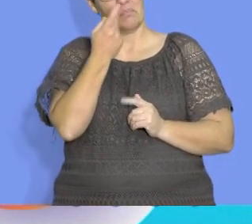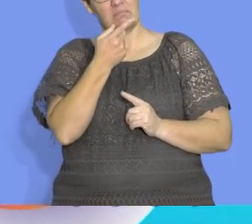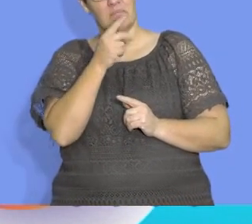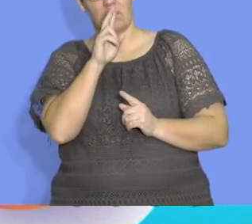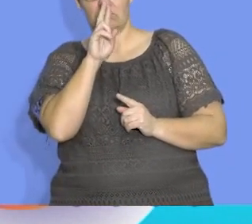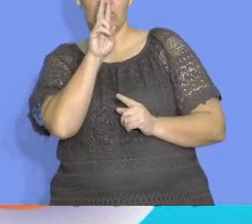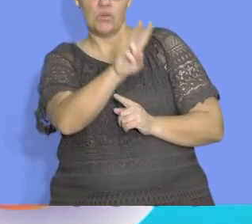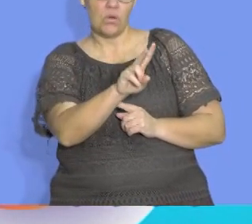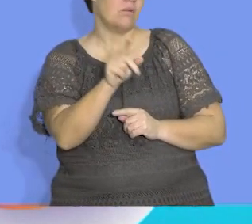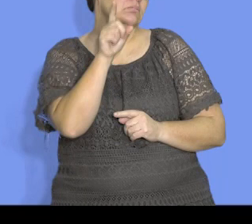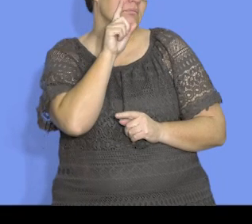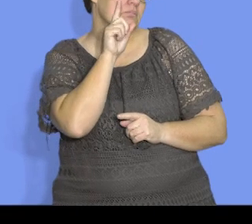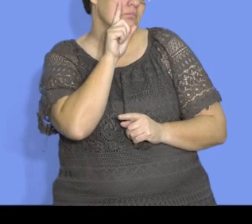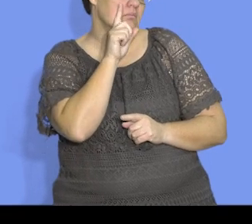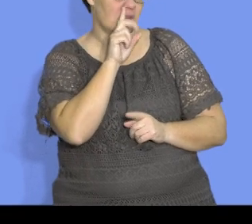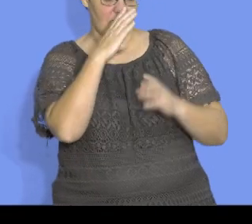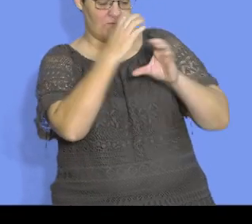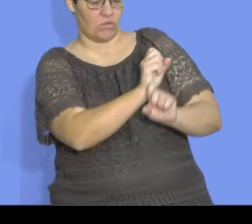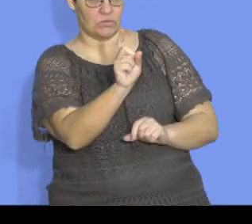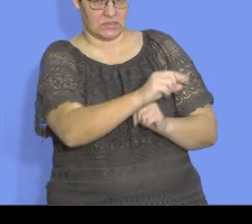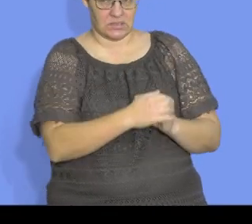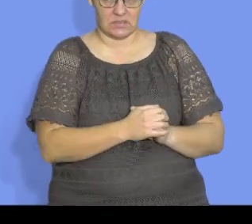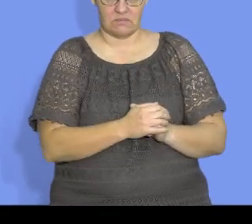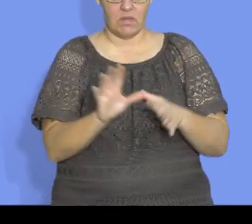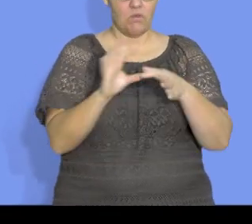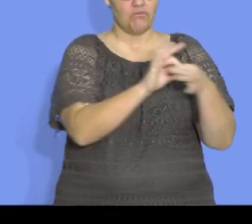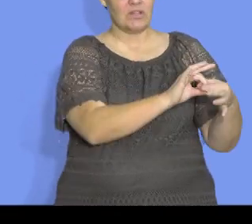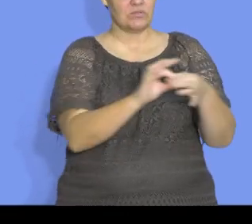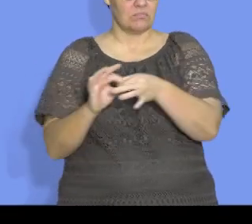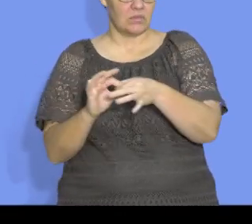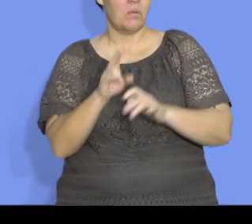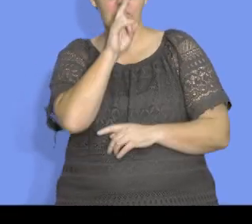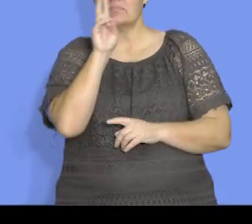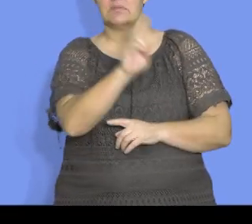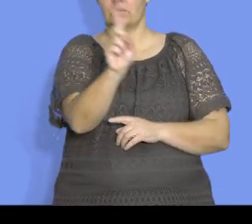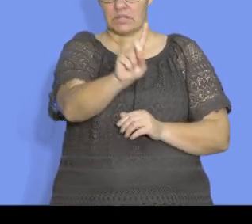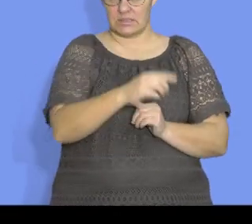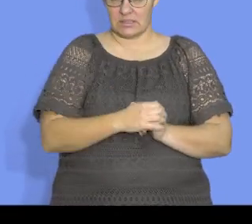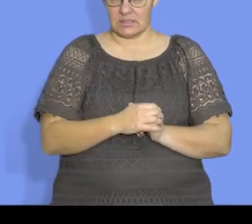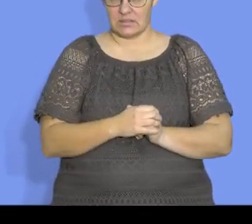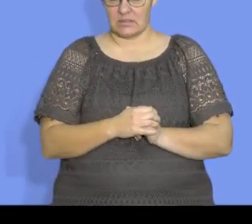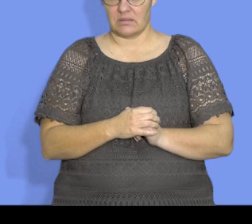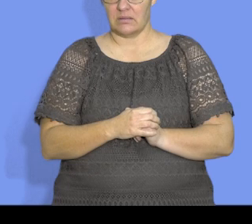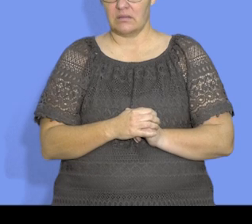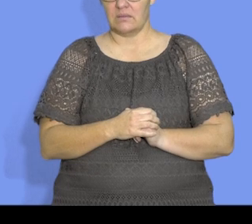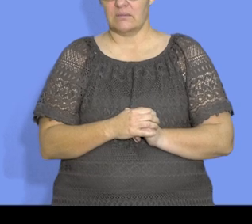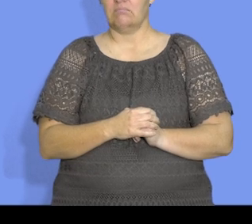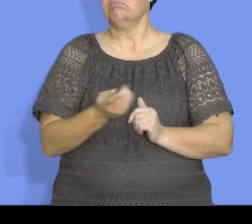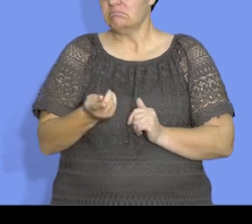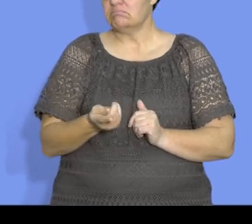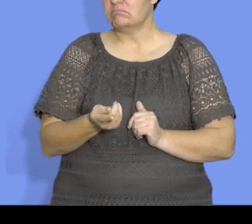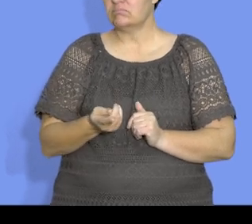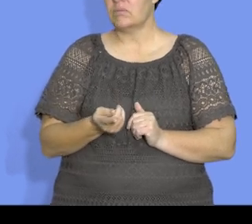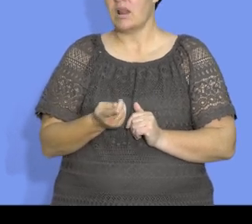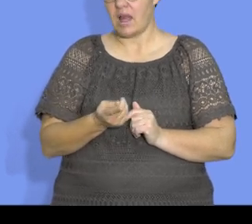look at things to check for. When you're doing these relationships, please check that you want to make